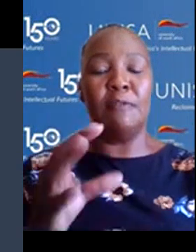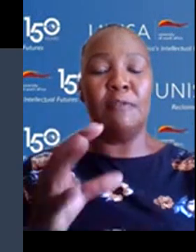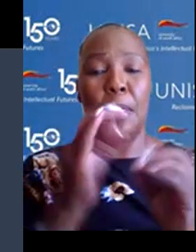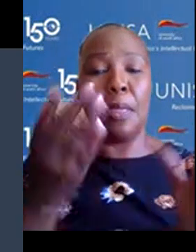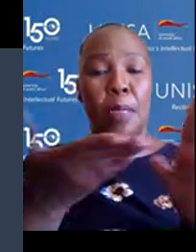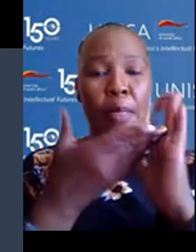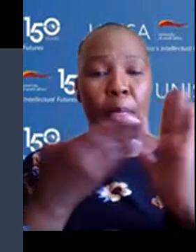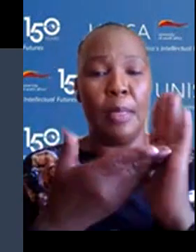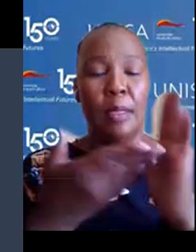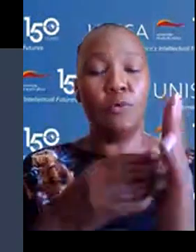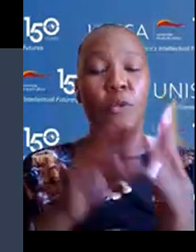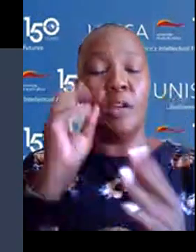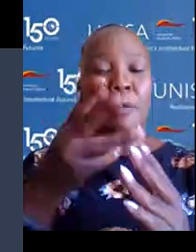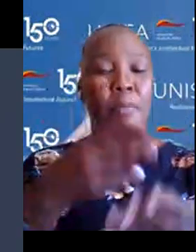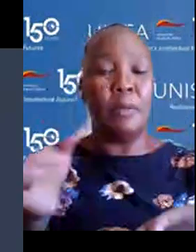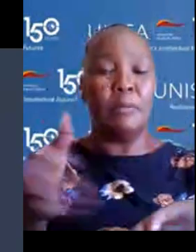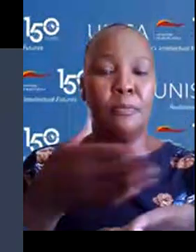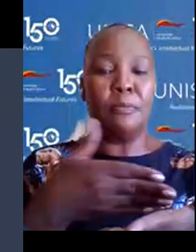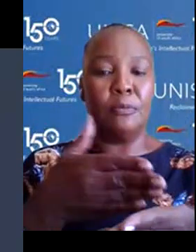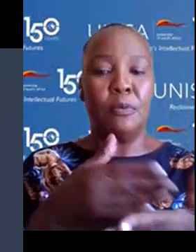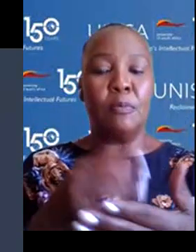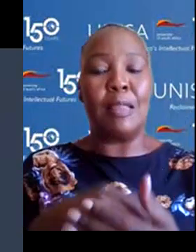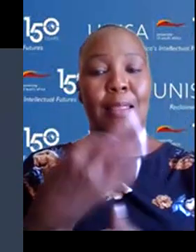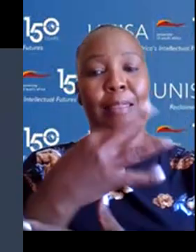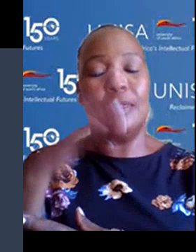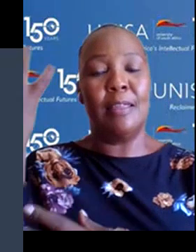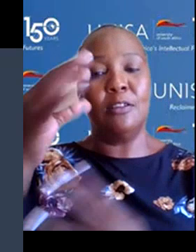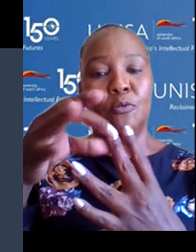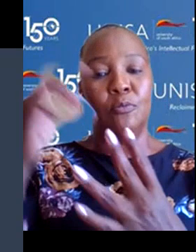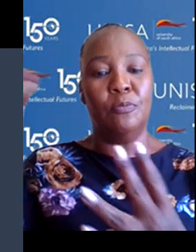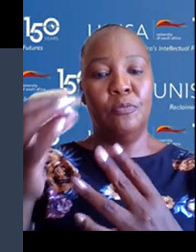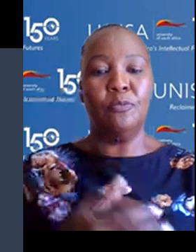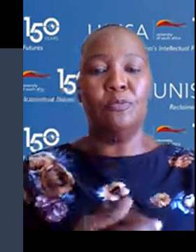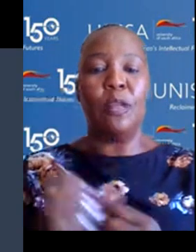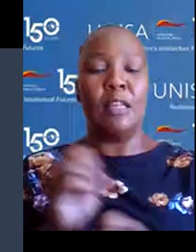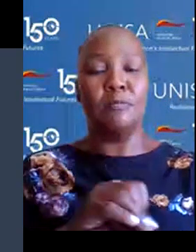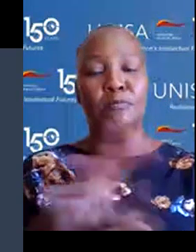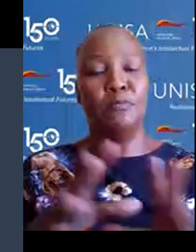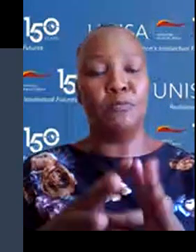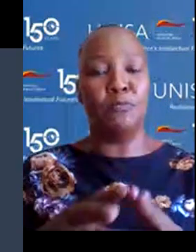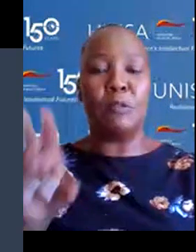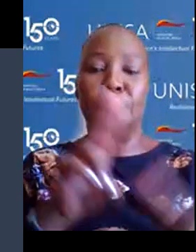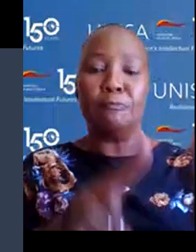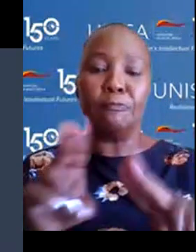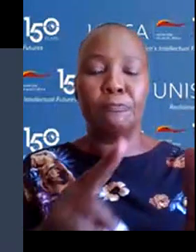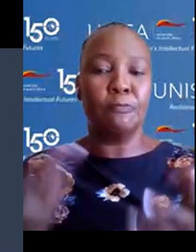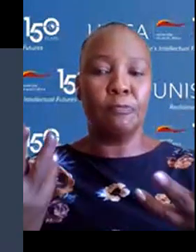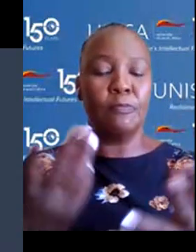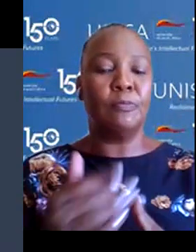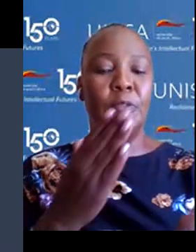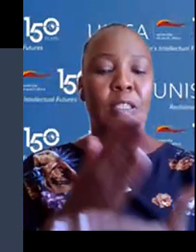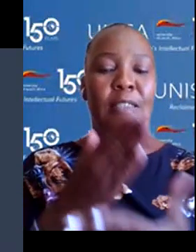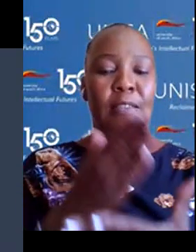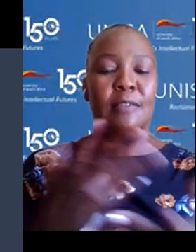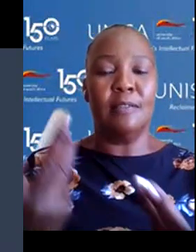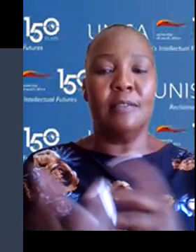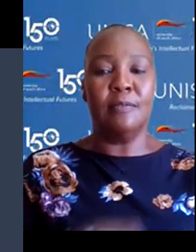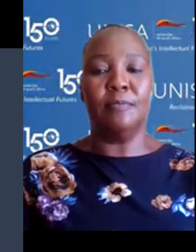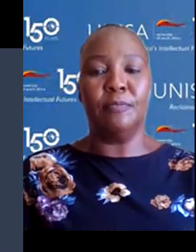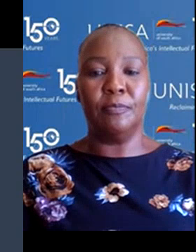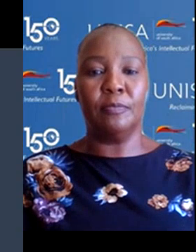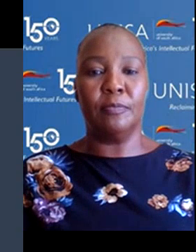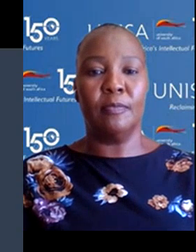much empty. But that's the third option that you can go and explore. And we do trust that you will do that. Now, before